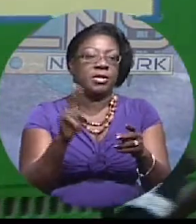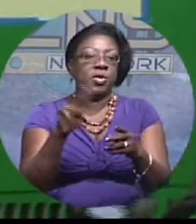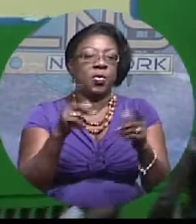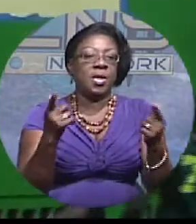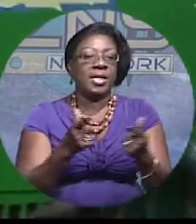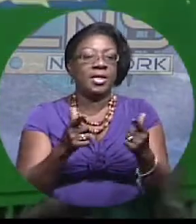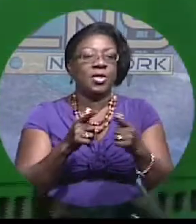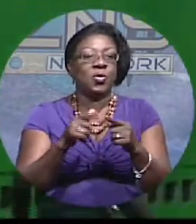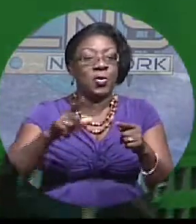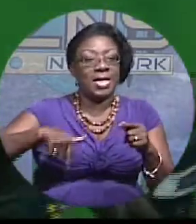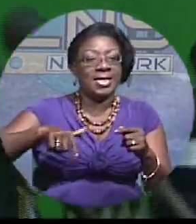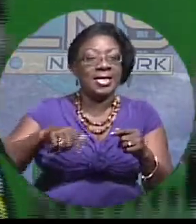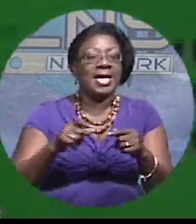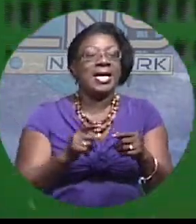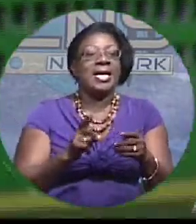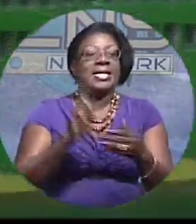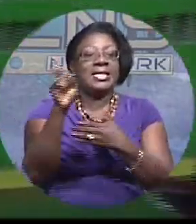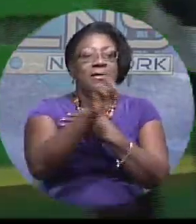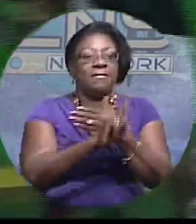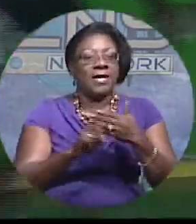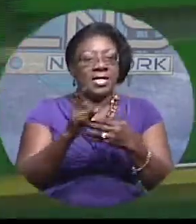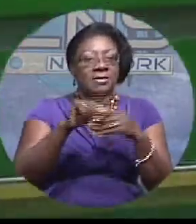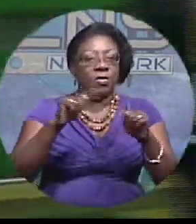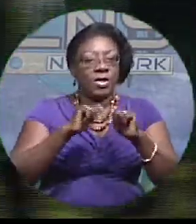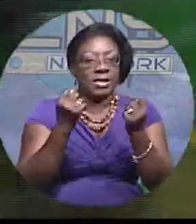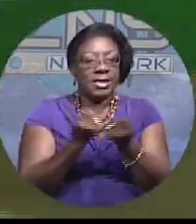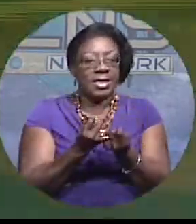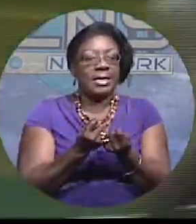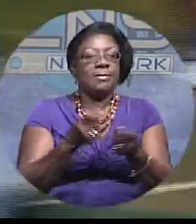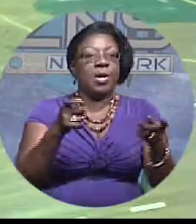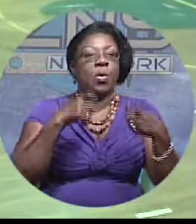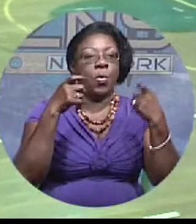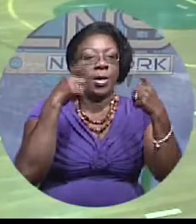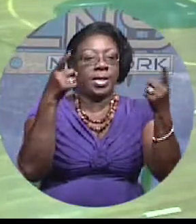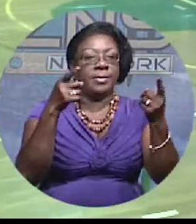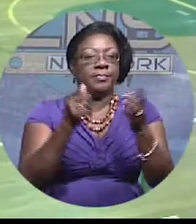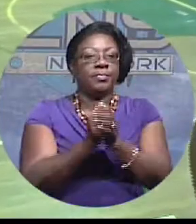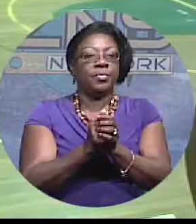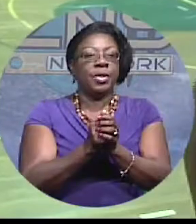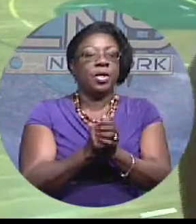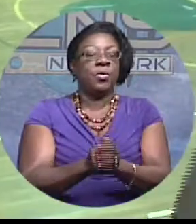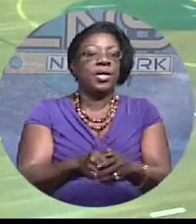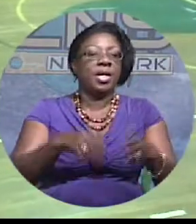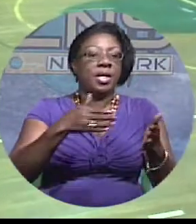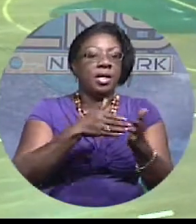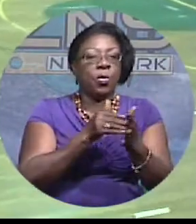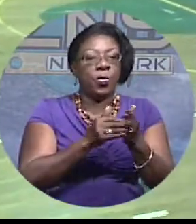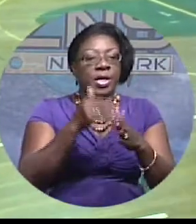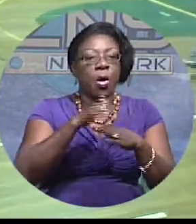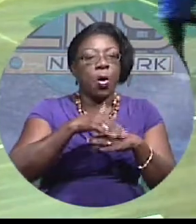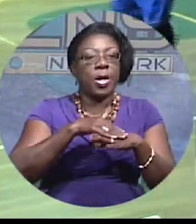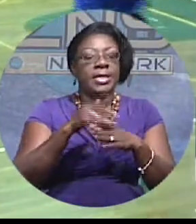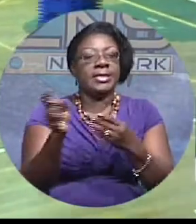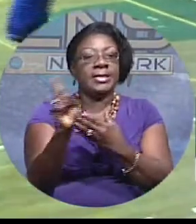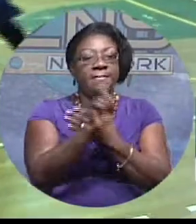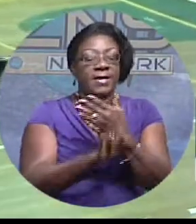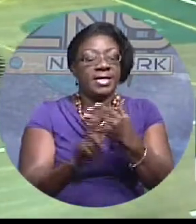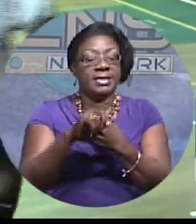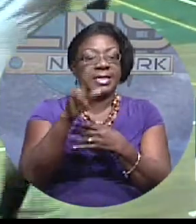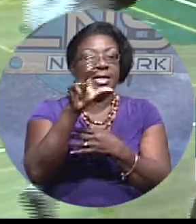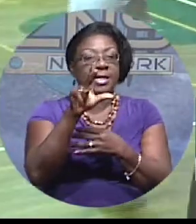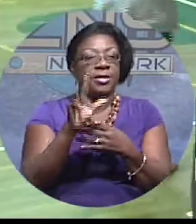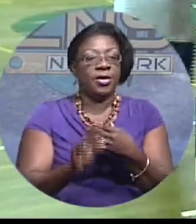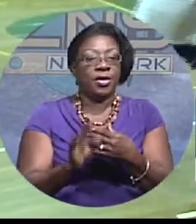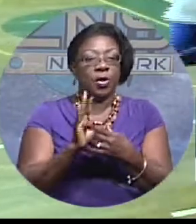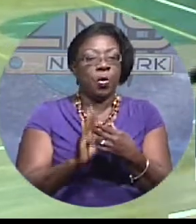too late. Defense Force holds on and takes a 1-0 series lead. We got a little lax on defense, little end in the third quarter, but